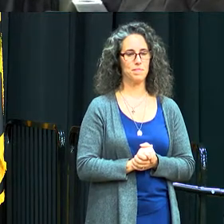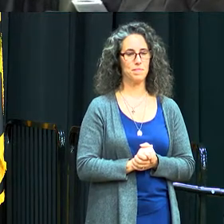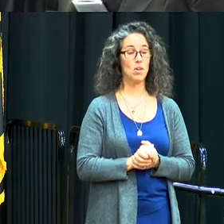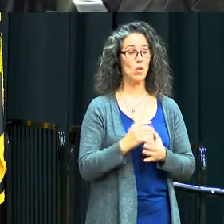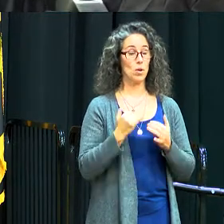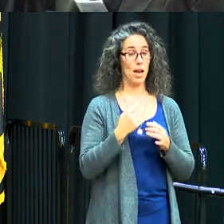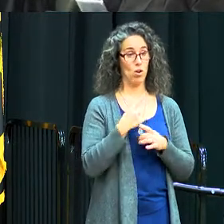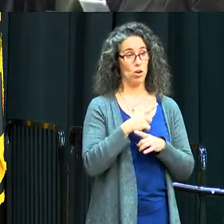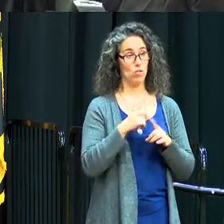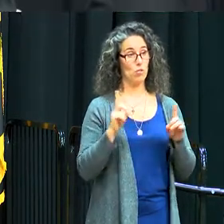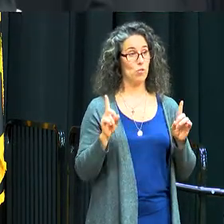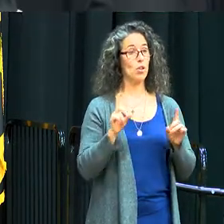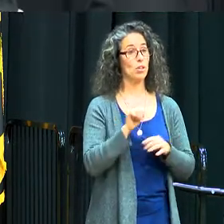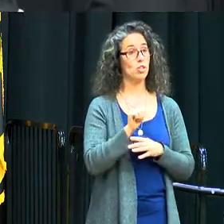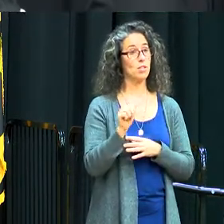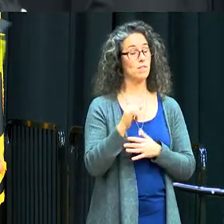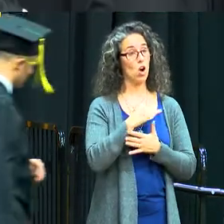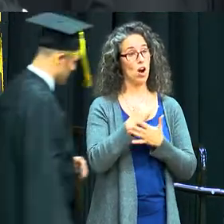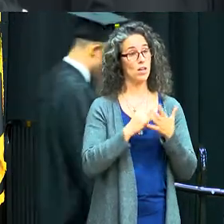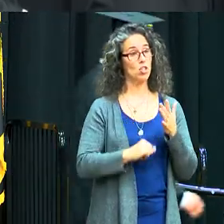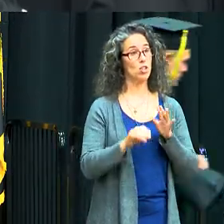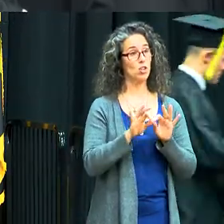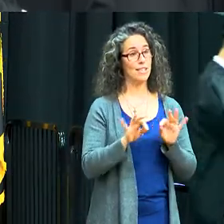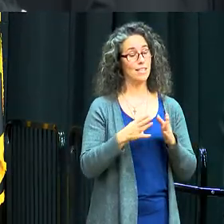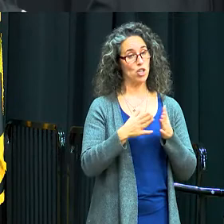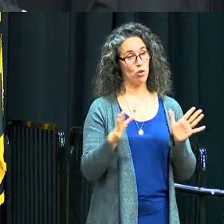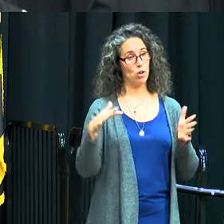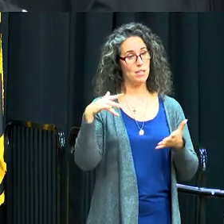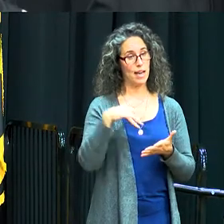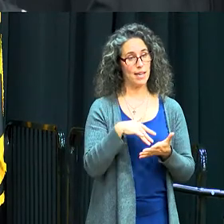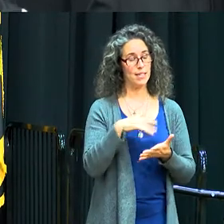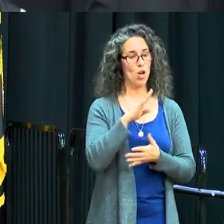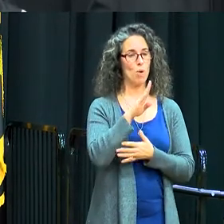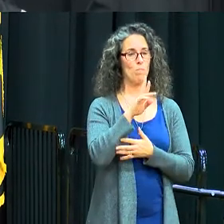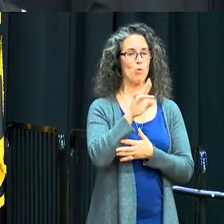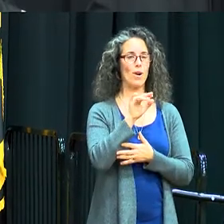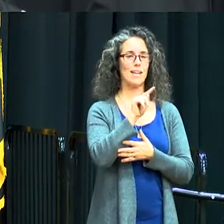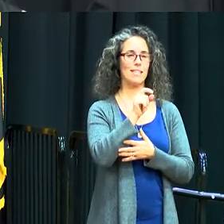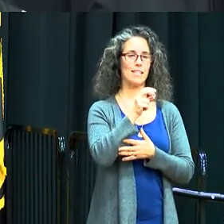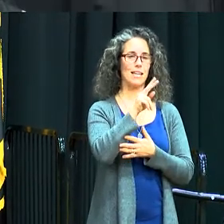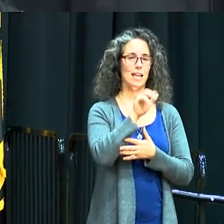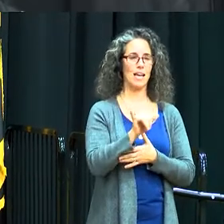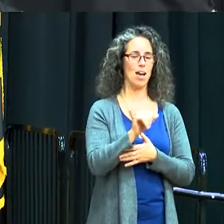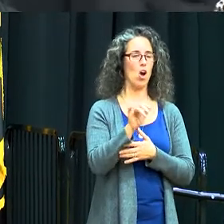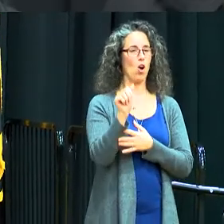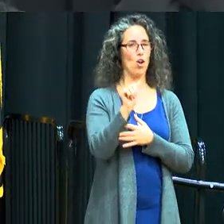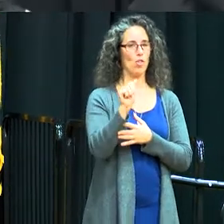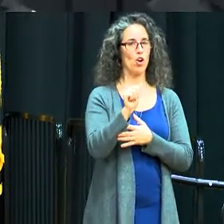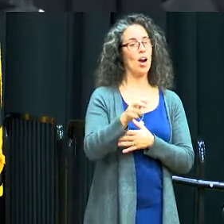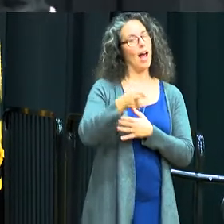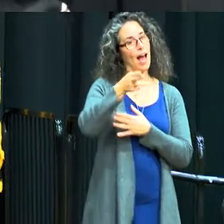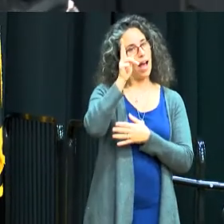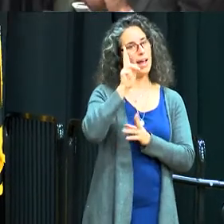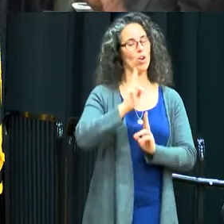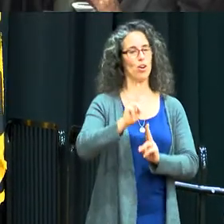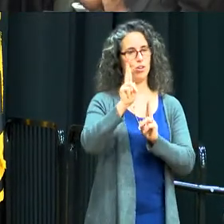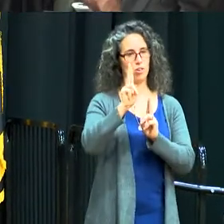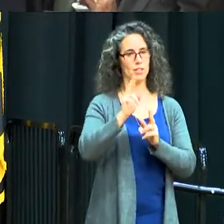We now confer the Associate of Arts degrees in General Studies, Brittany K. Arthur, High Honors.